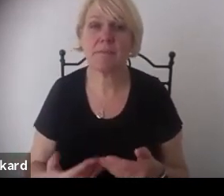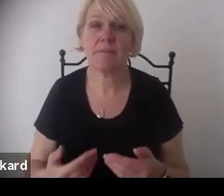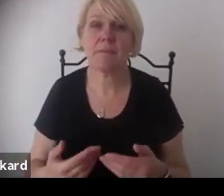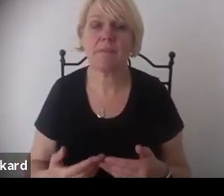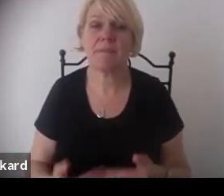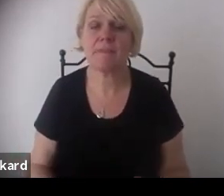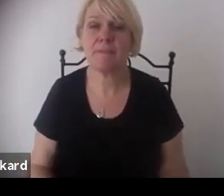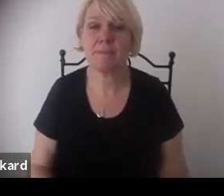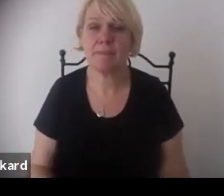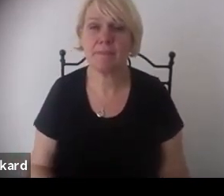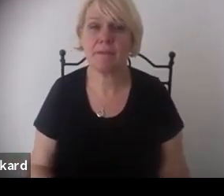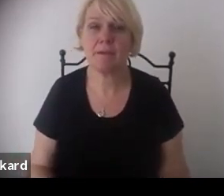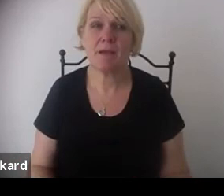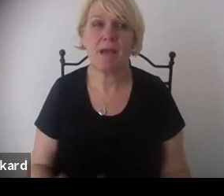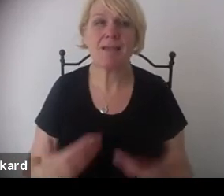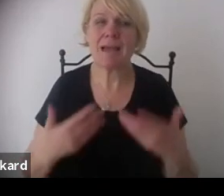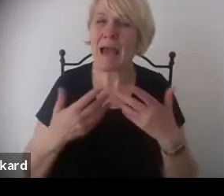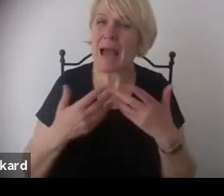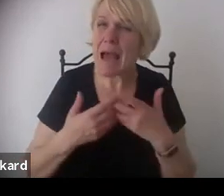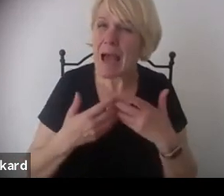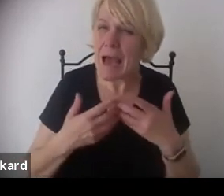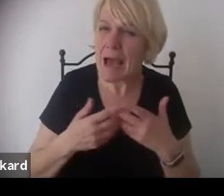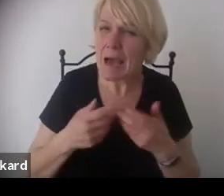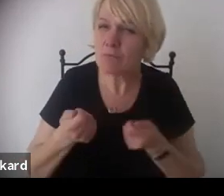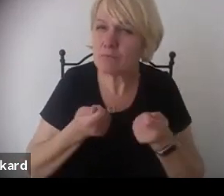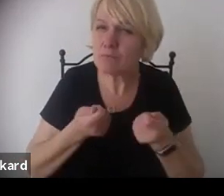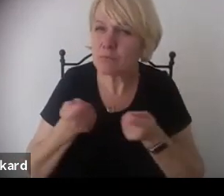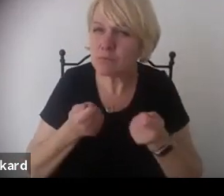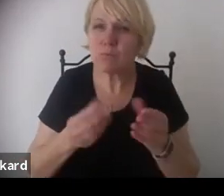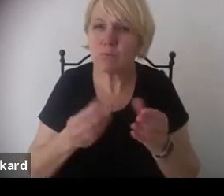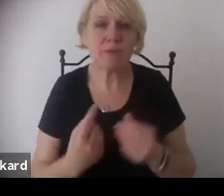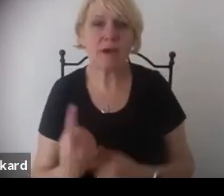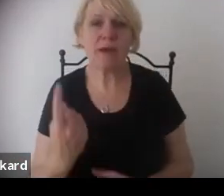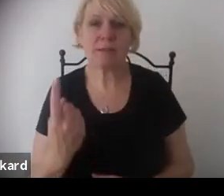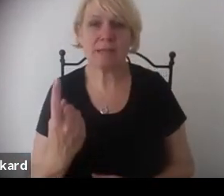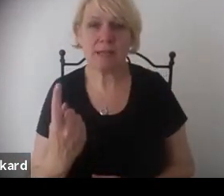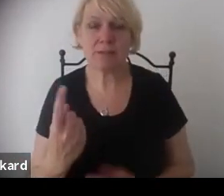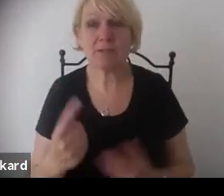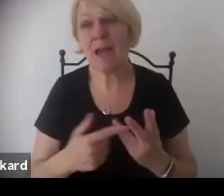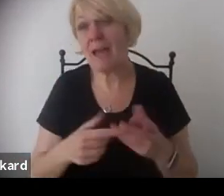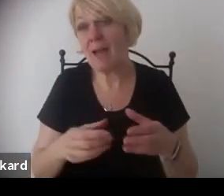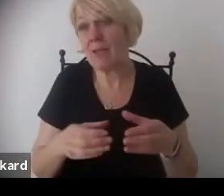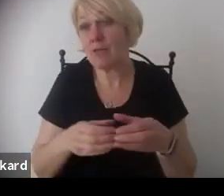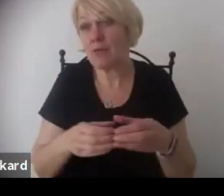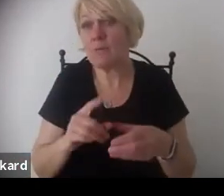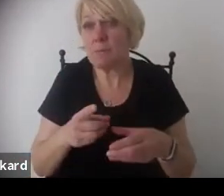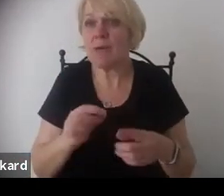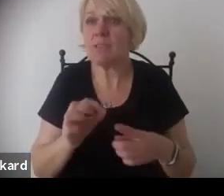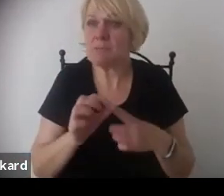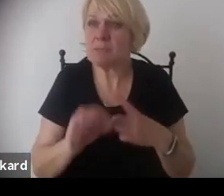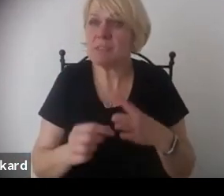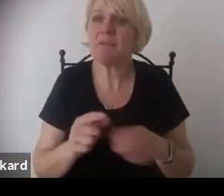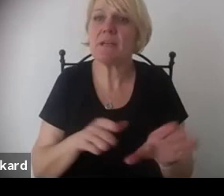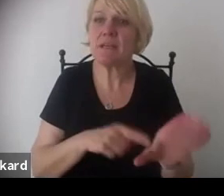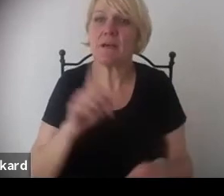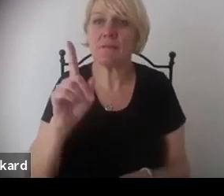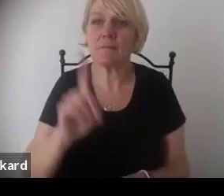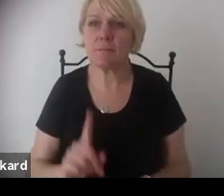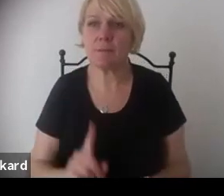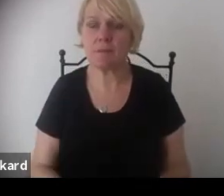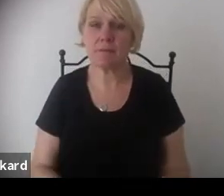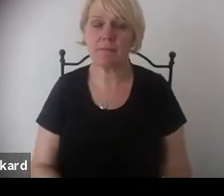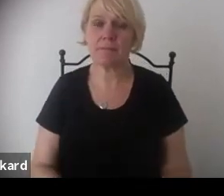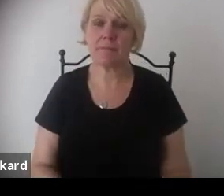how to deal with isolation and loneliness, especially for young people and other groups as well. But in this instance, a lot